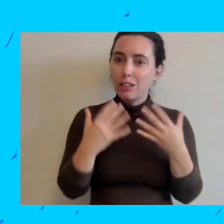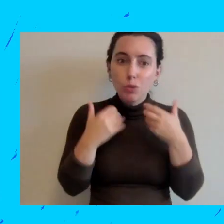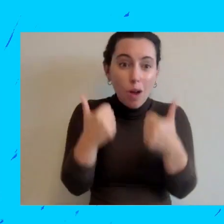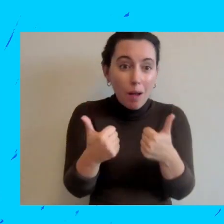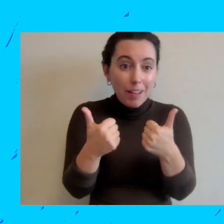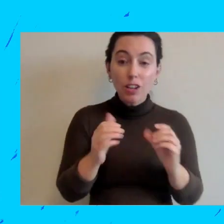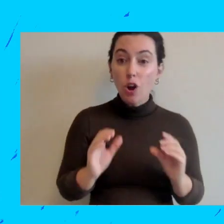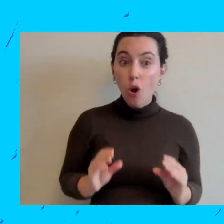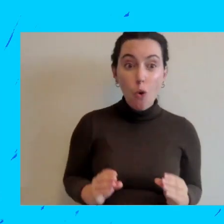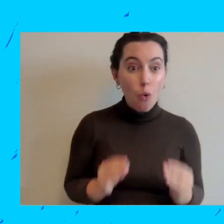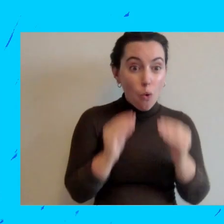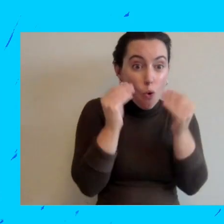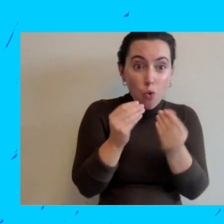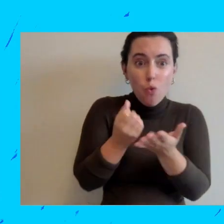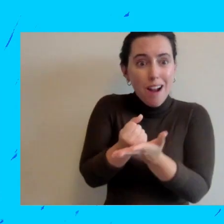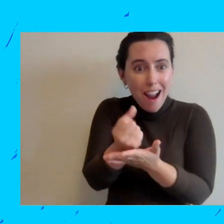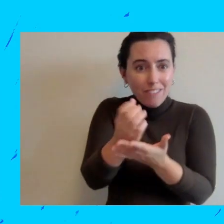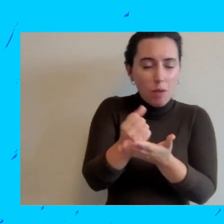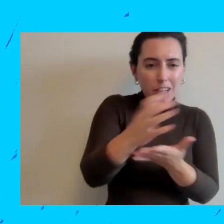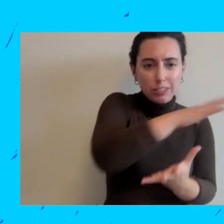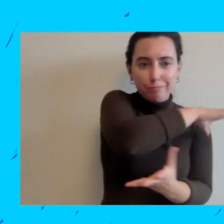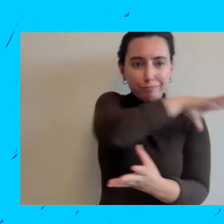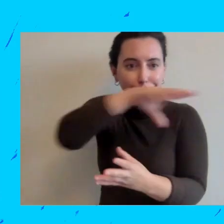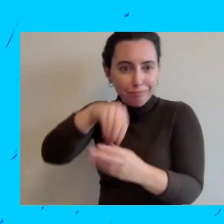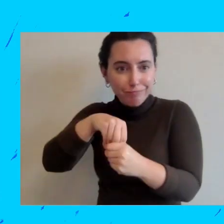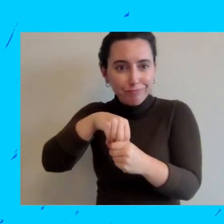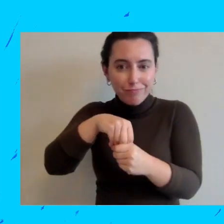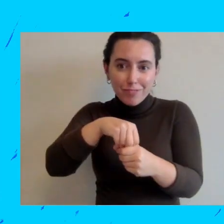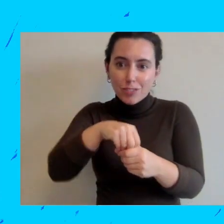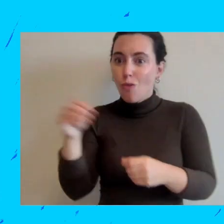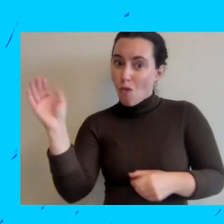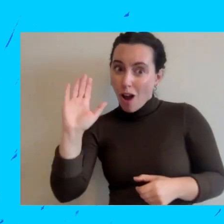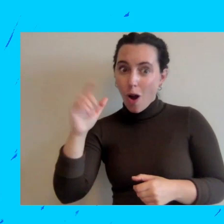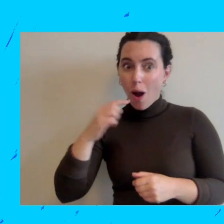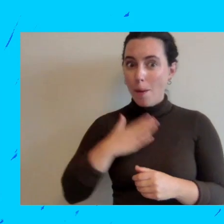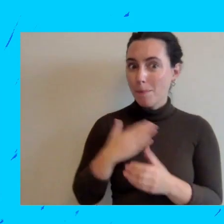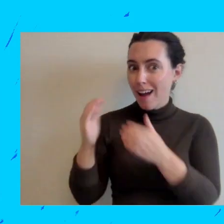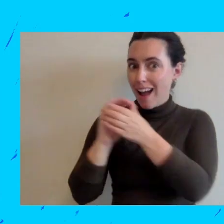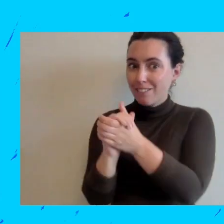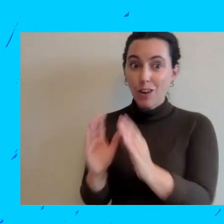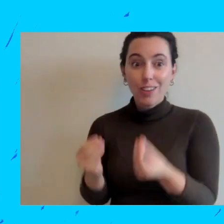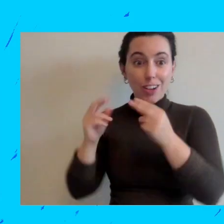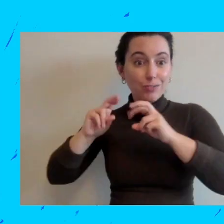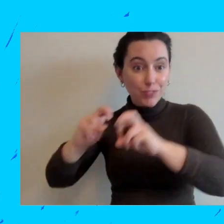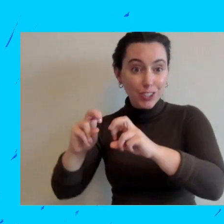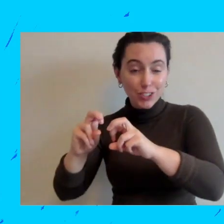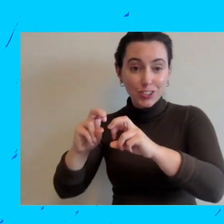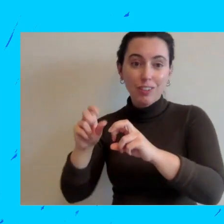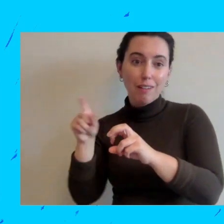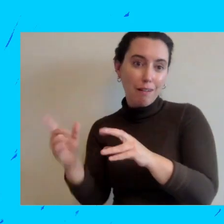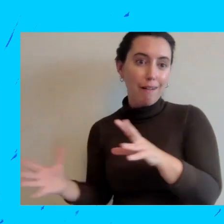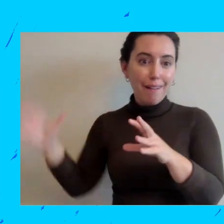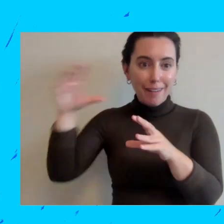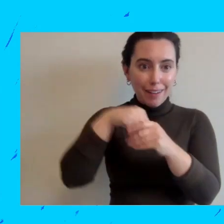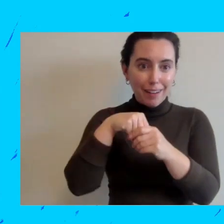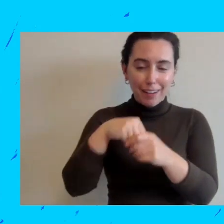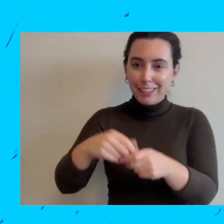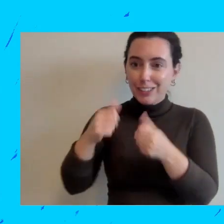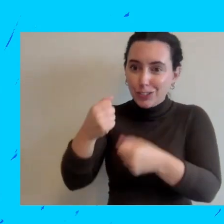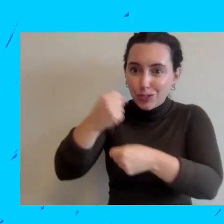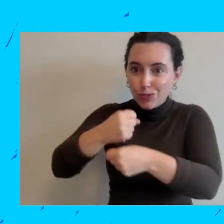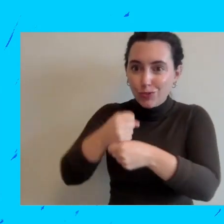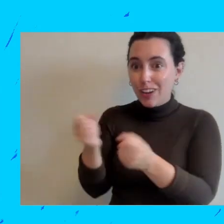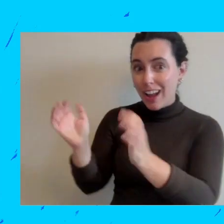at the heart of the series. So let's say hello to my fellow incredible young researchers who took part in this important work.